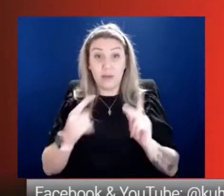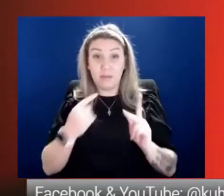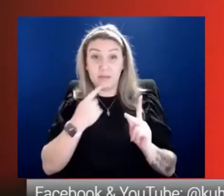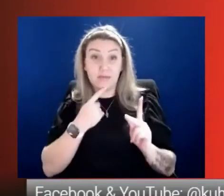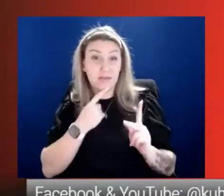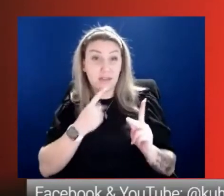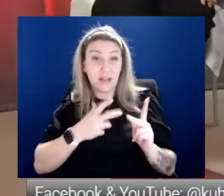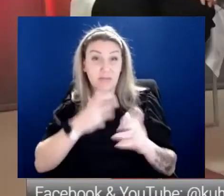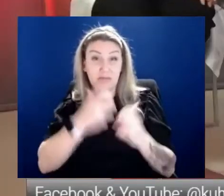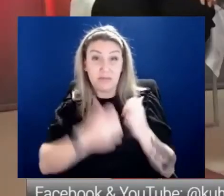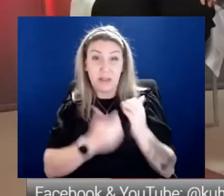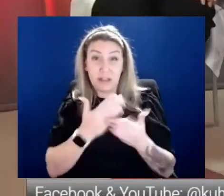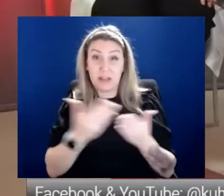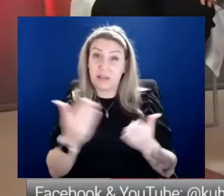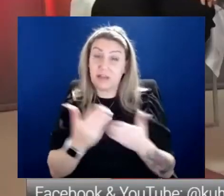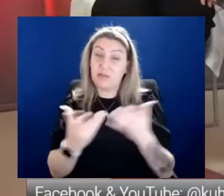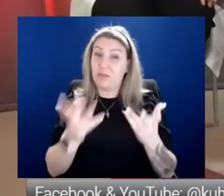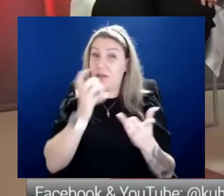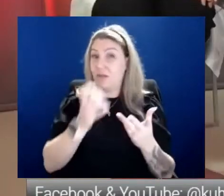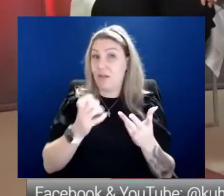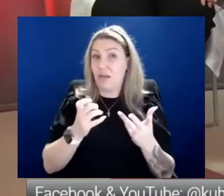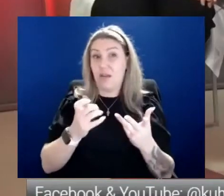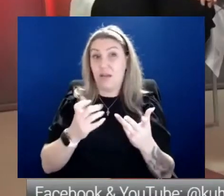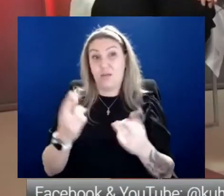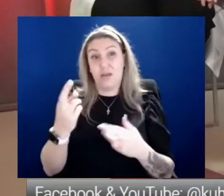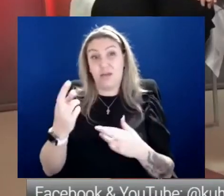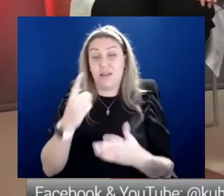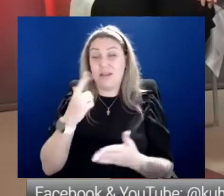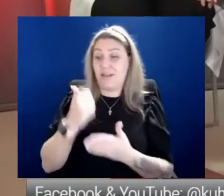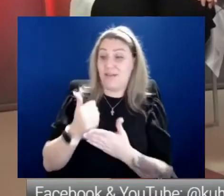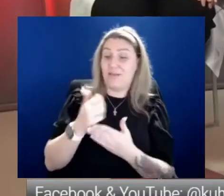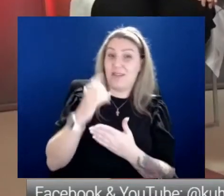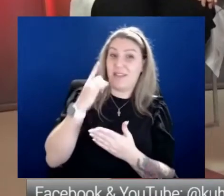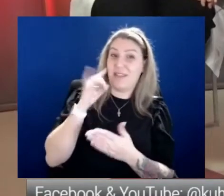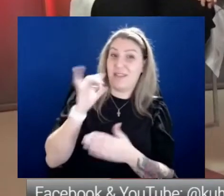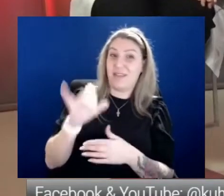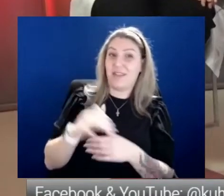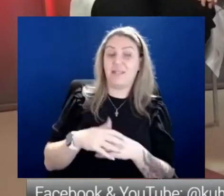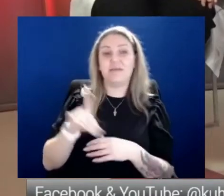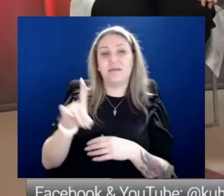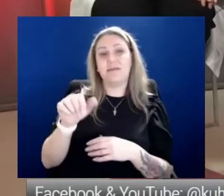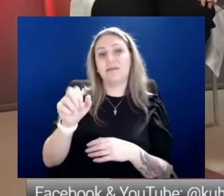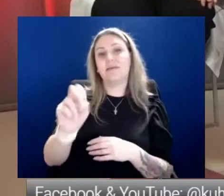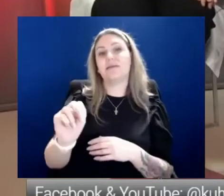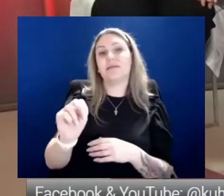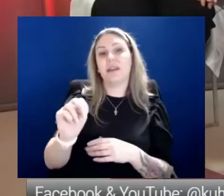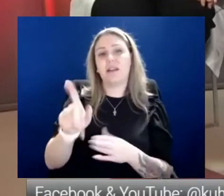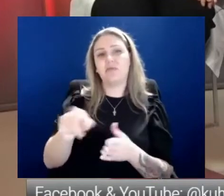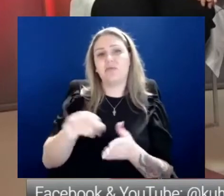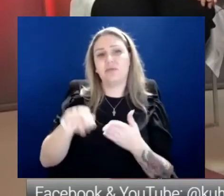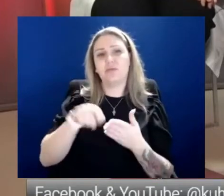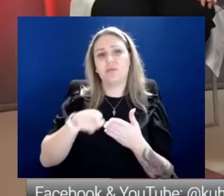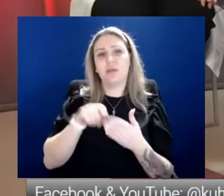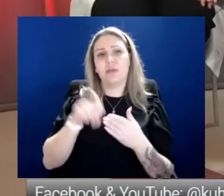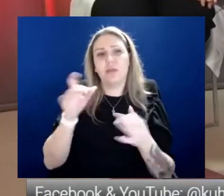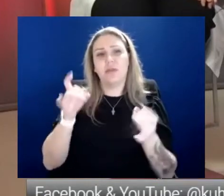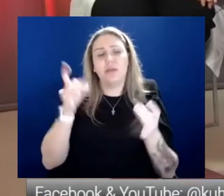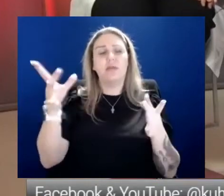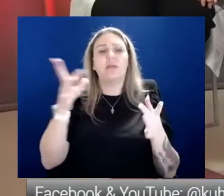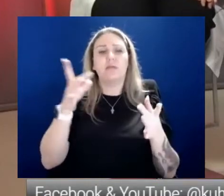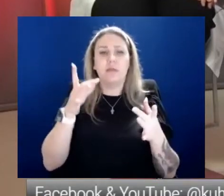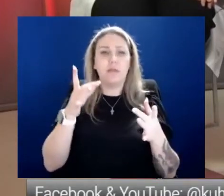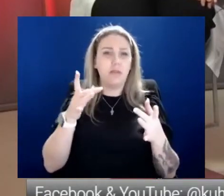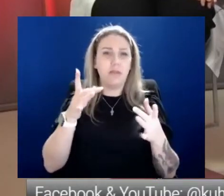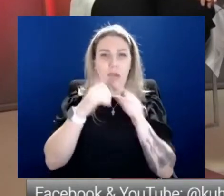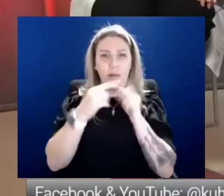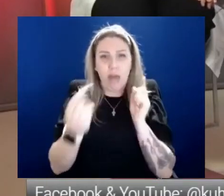friend. Right. Amen to that. Dan has a question. Dan writes, I have terrible allergies. Is it because I